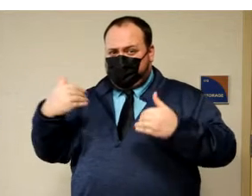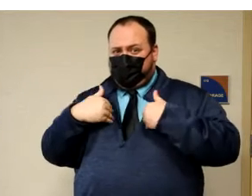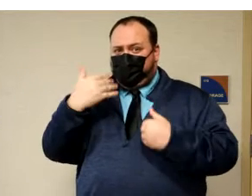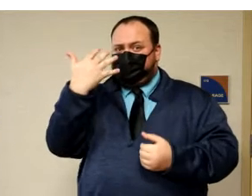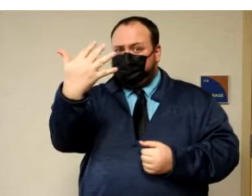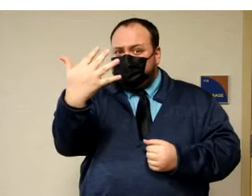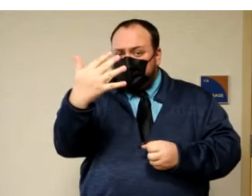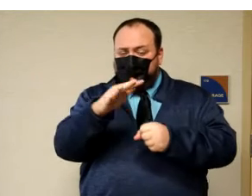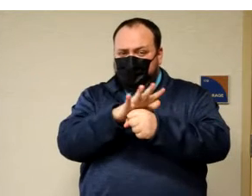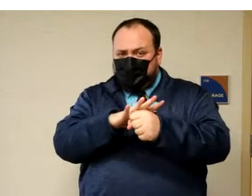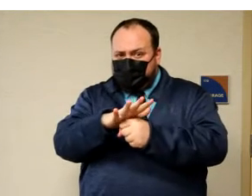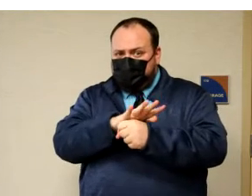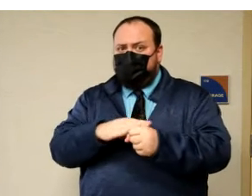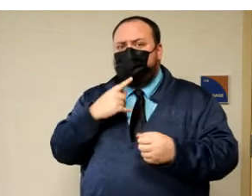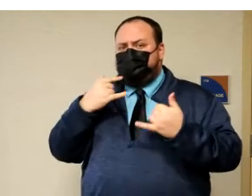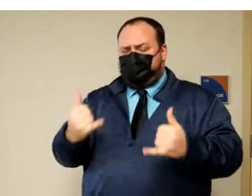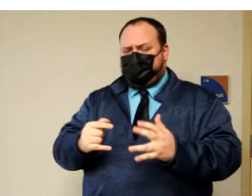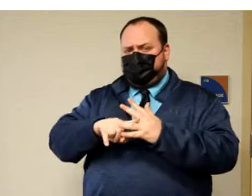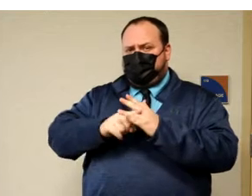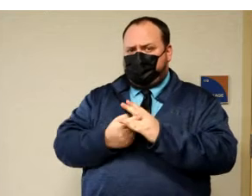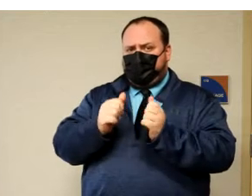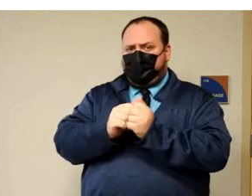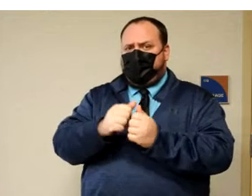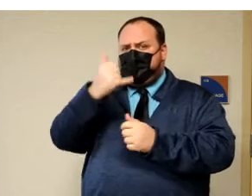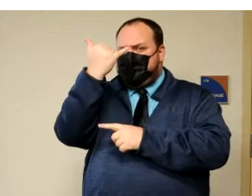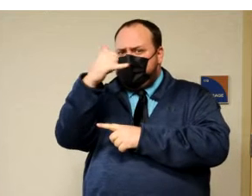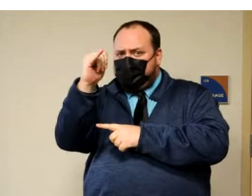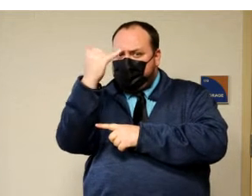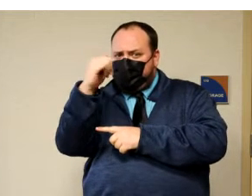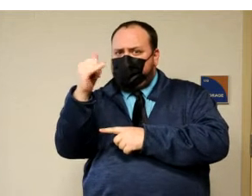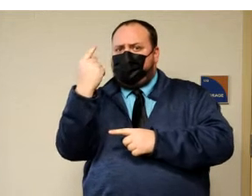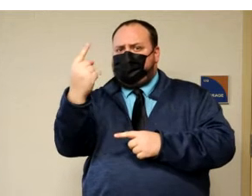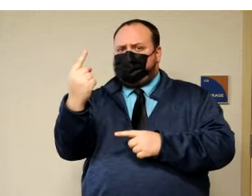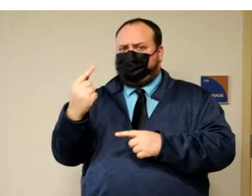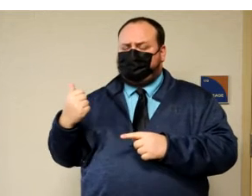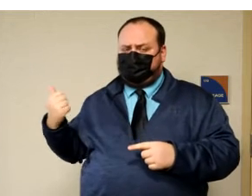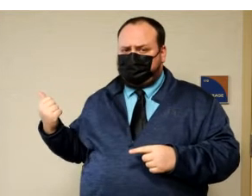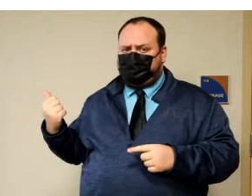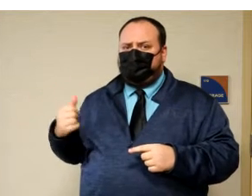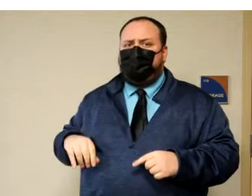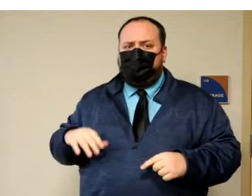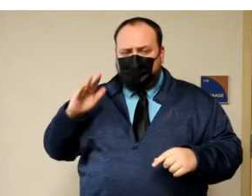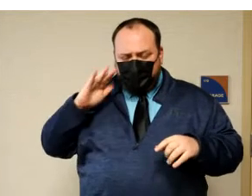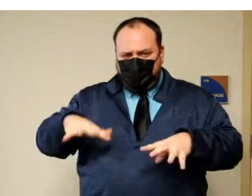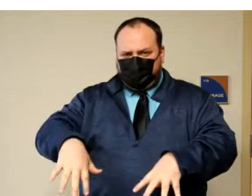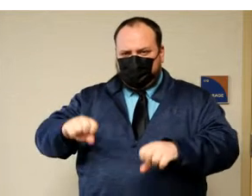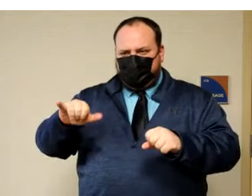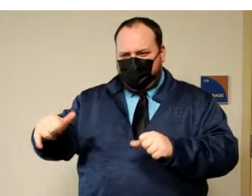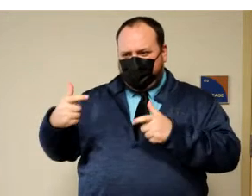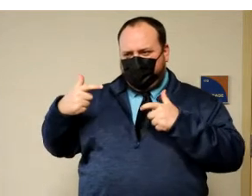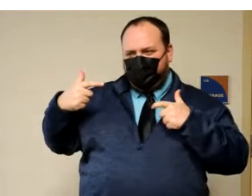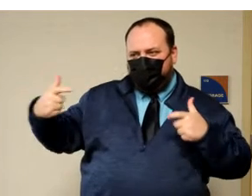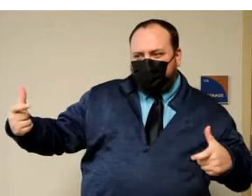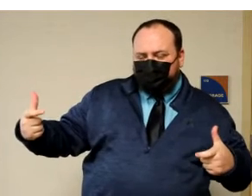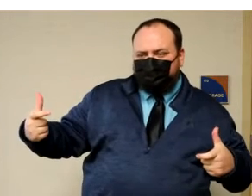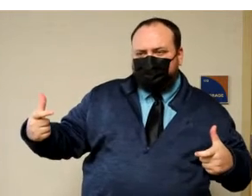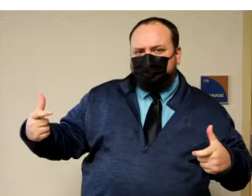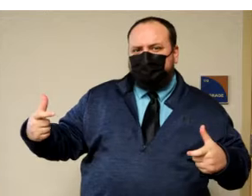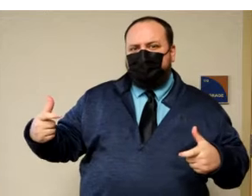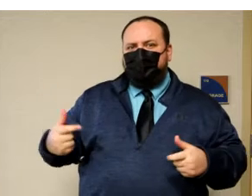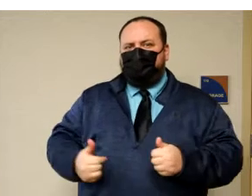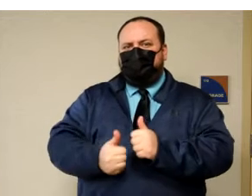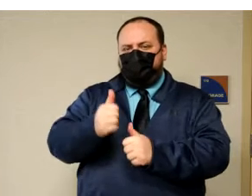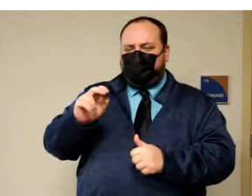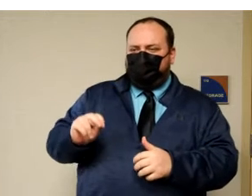here. And so we'll start with this large yellow one right here, which takes up this kind of large, mostly